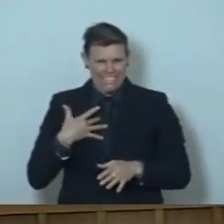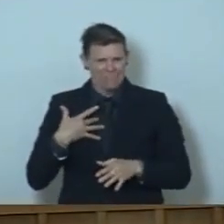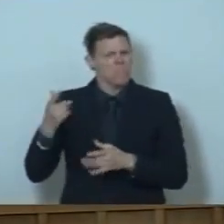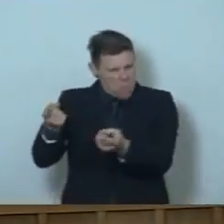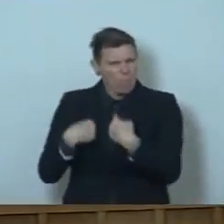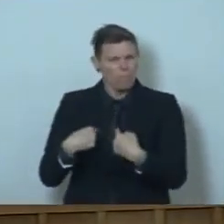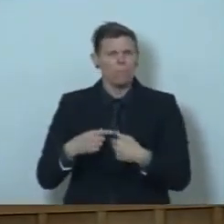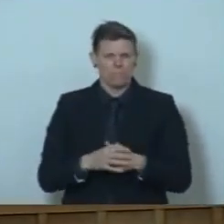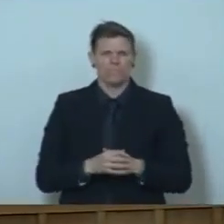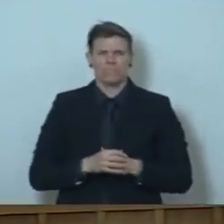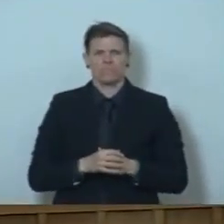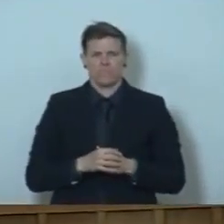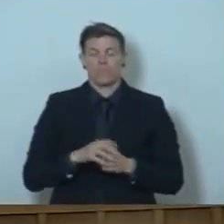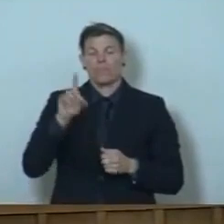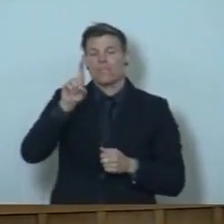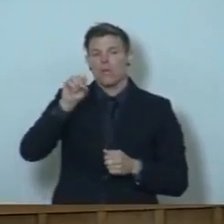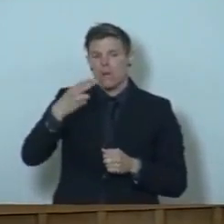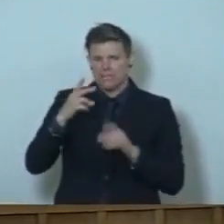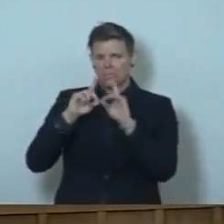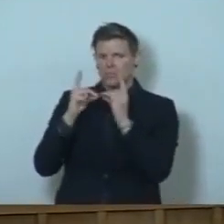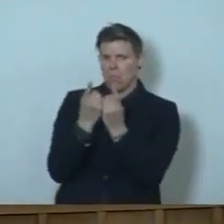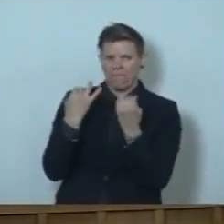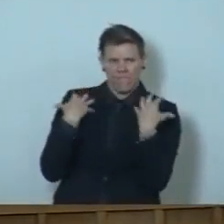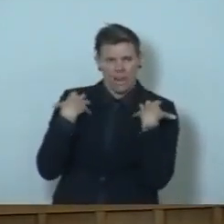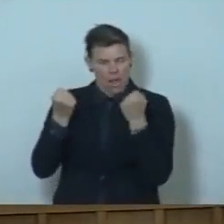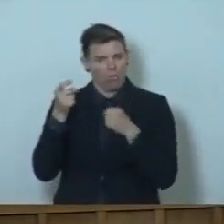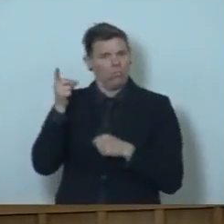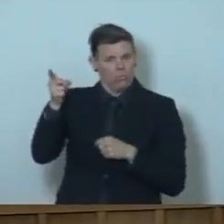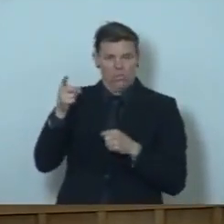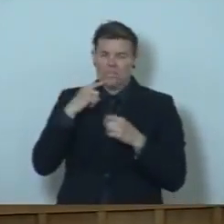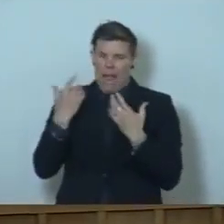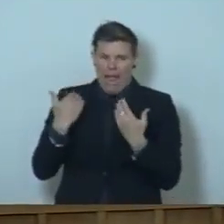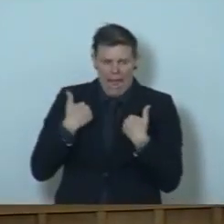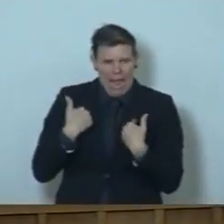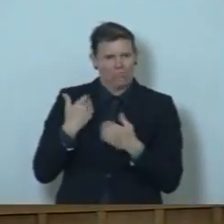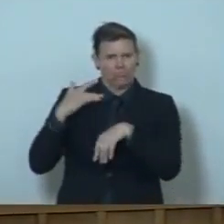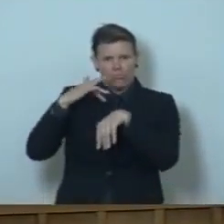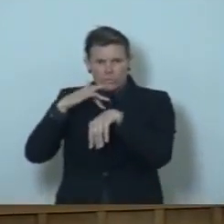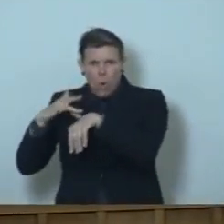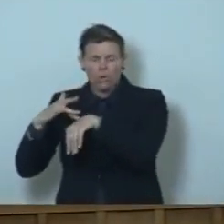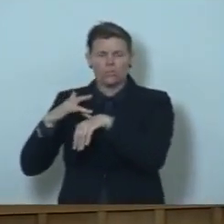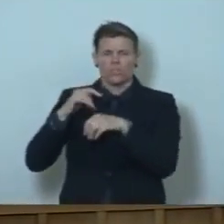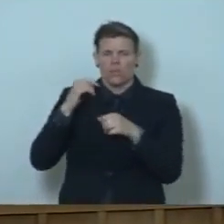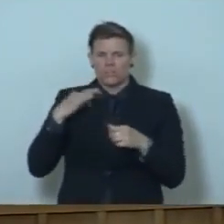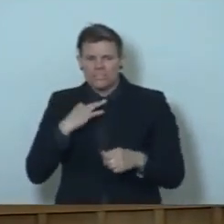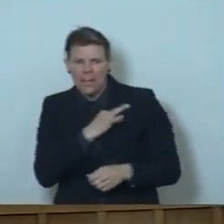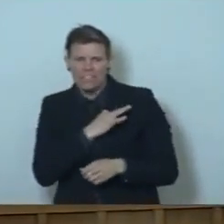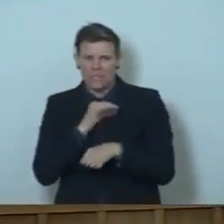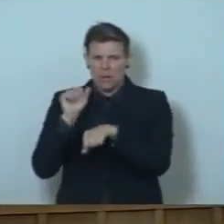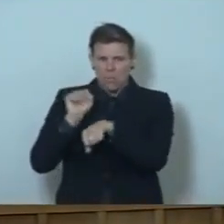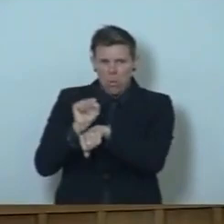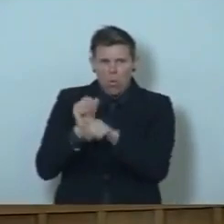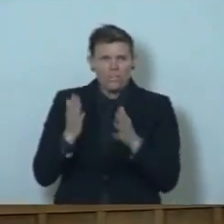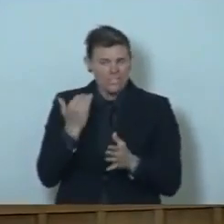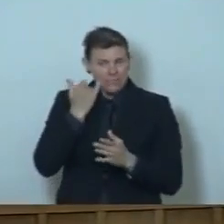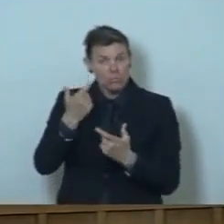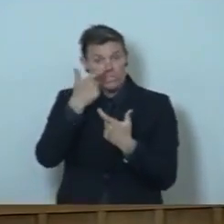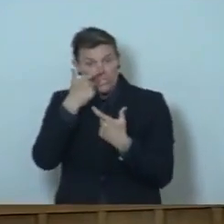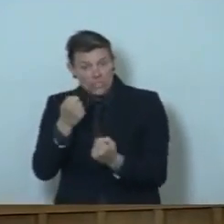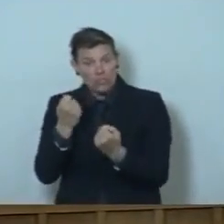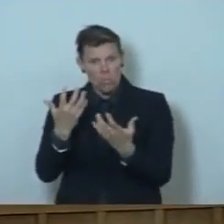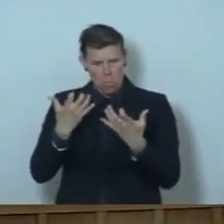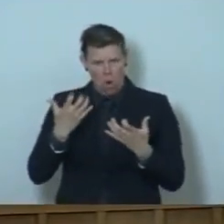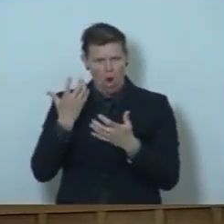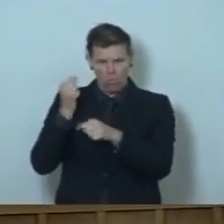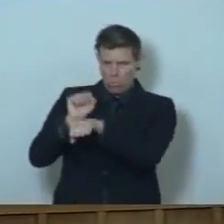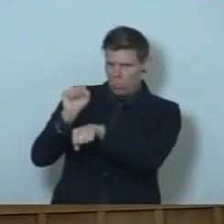Something like that requires significant resources, both in supplies and in personnel. So if you are interested, if you are an employee, you're